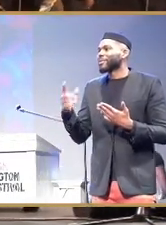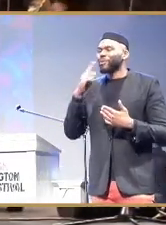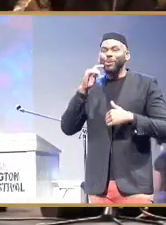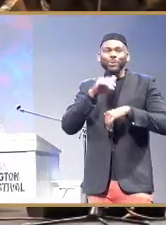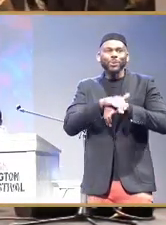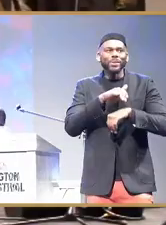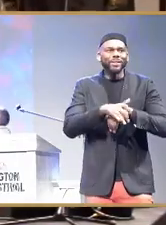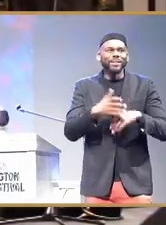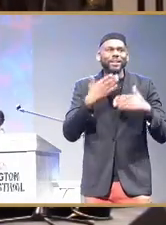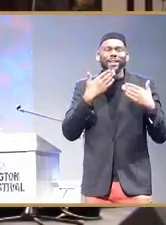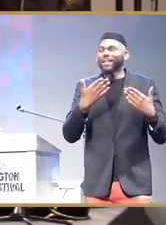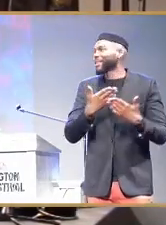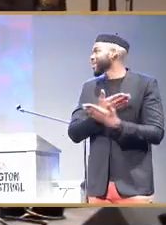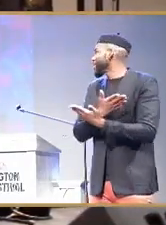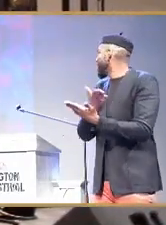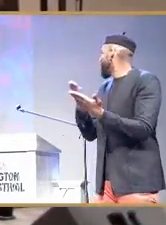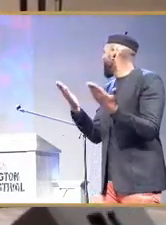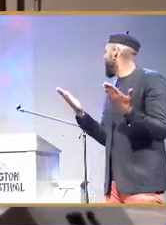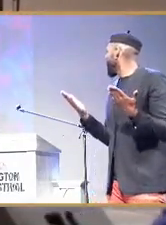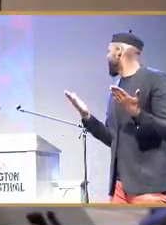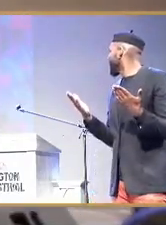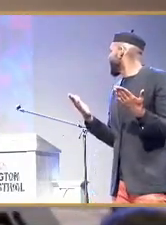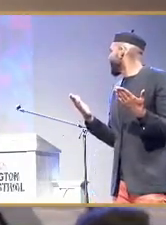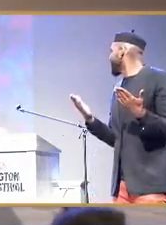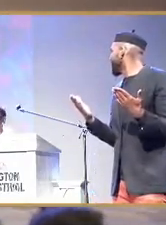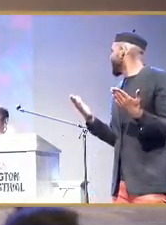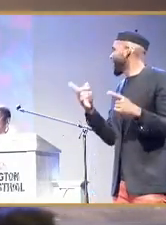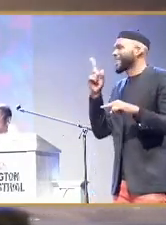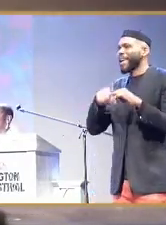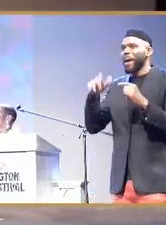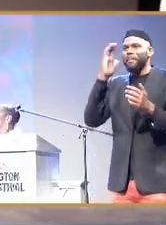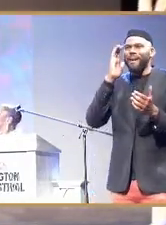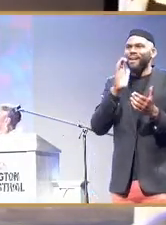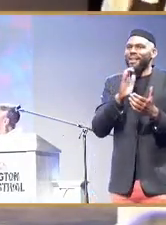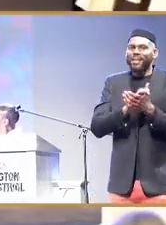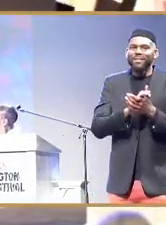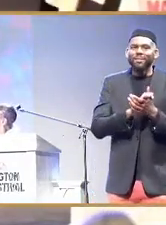tonight. Thank you, Yolanda Adams. Oh, my Lord, how could I forget that?